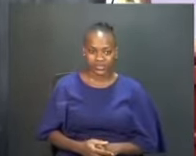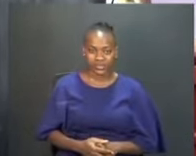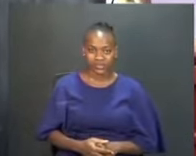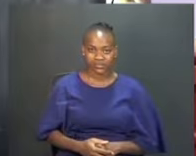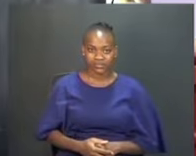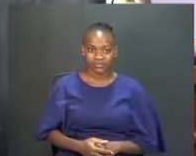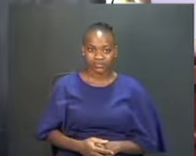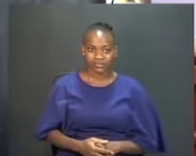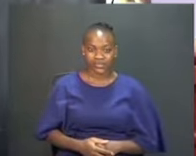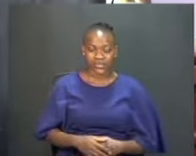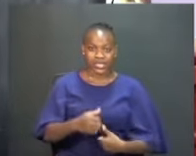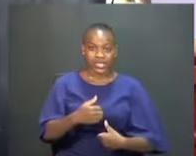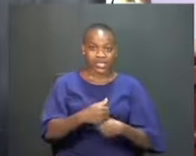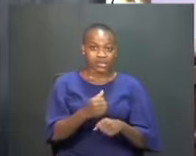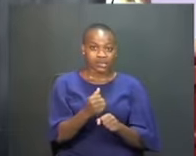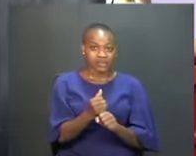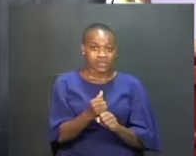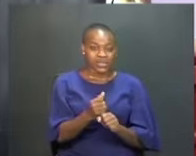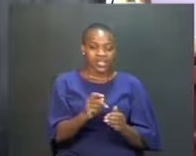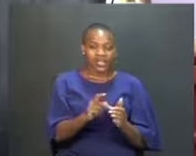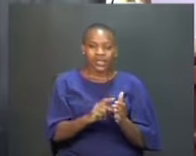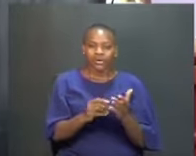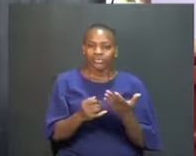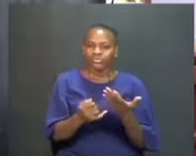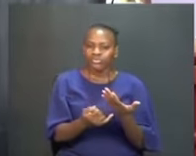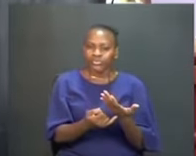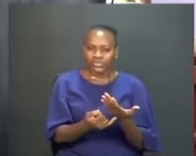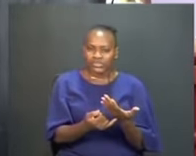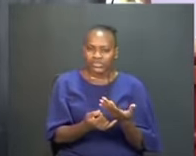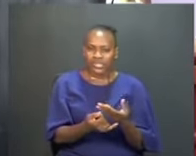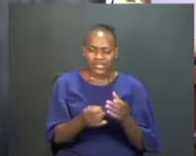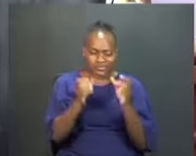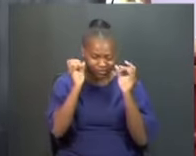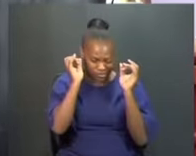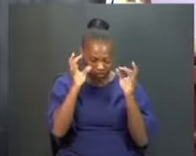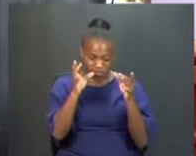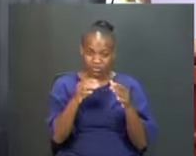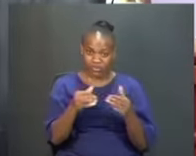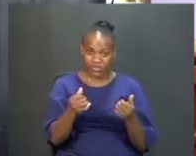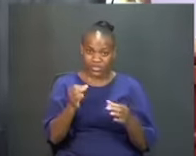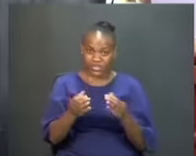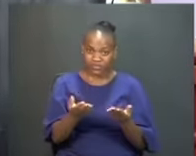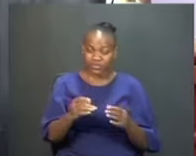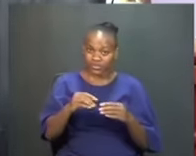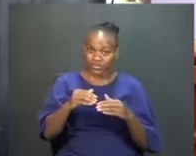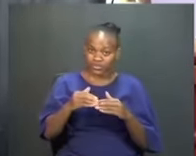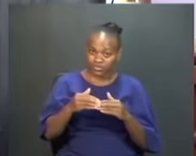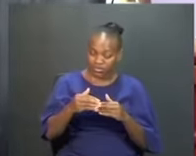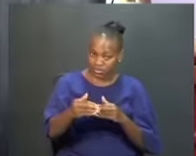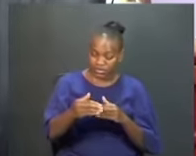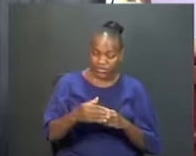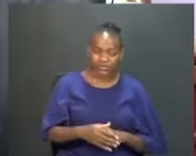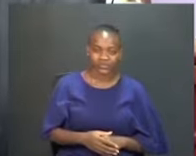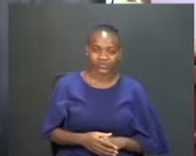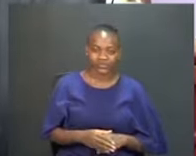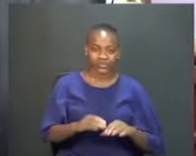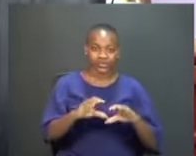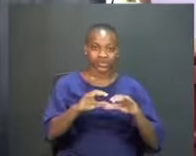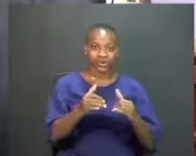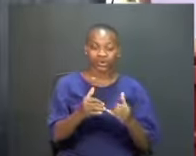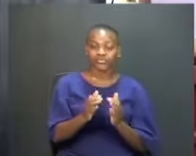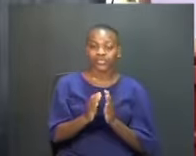making the project really at risk in going forward. The company